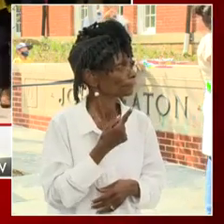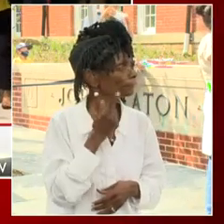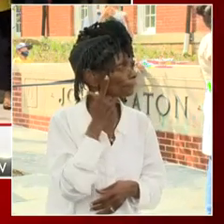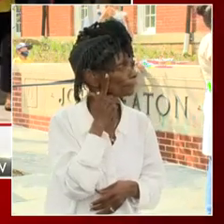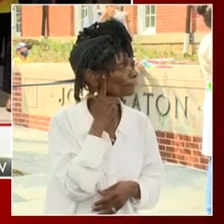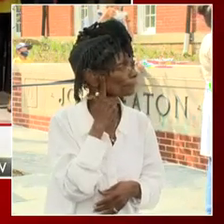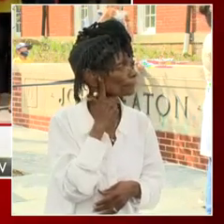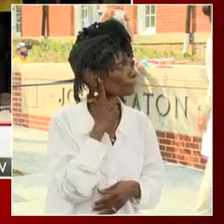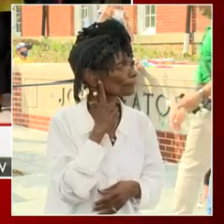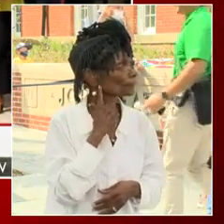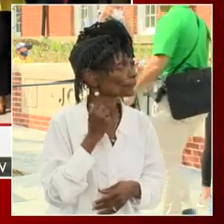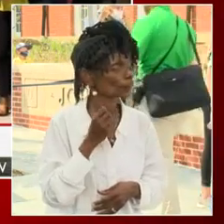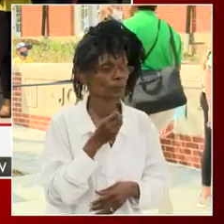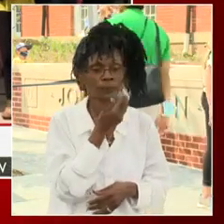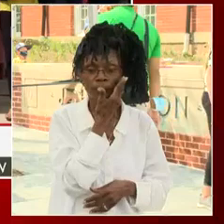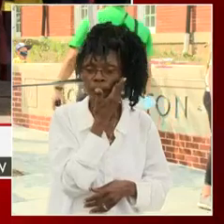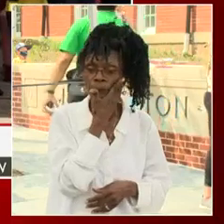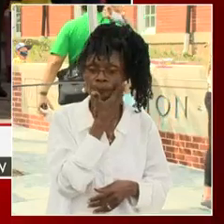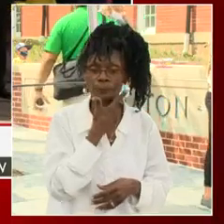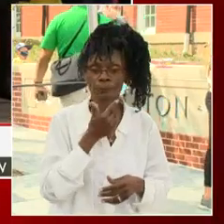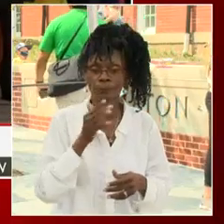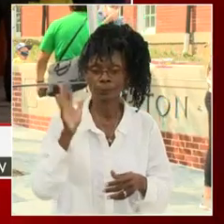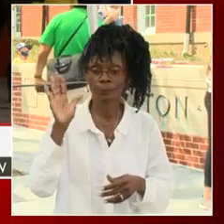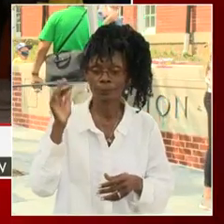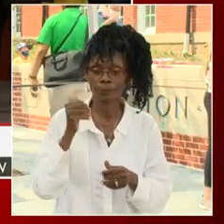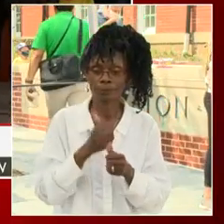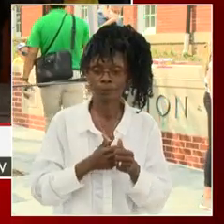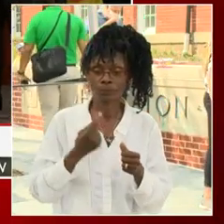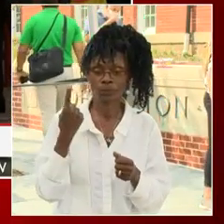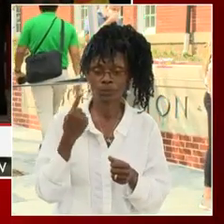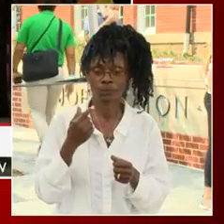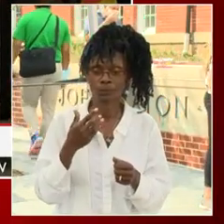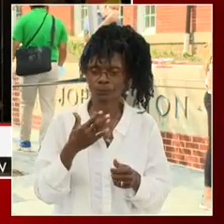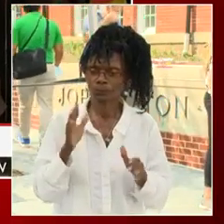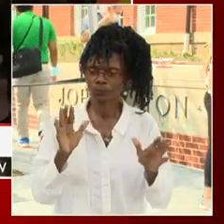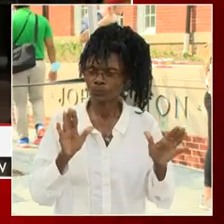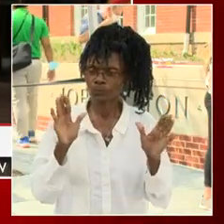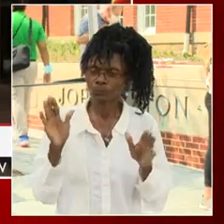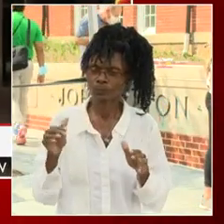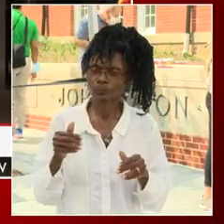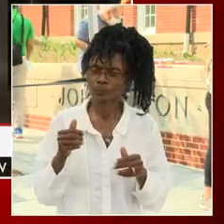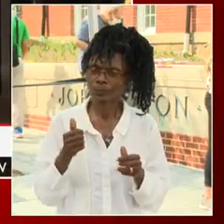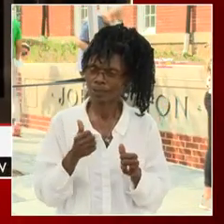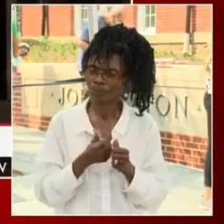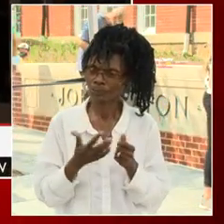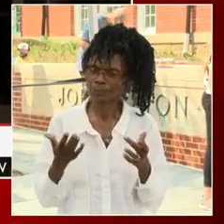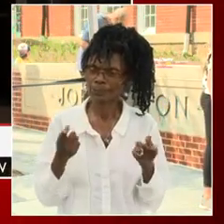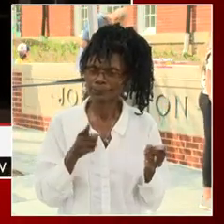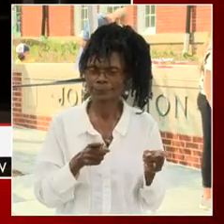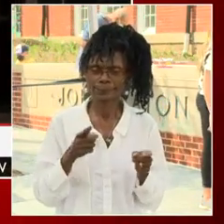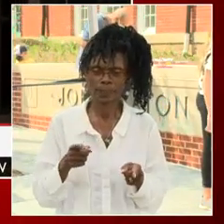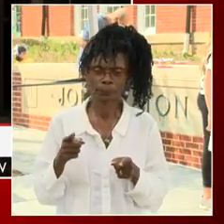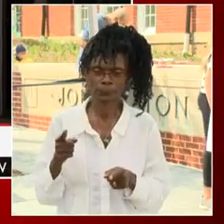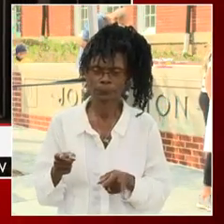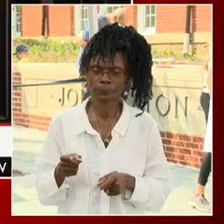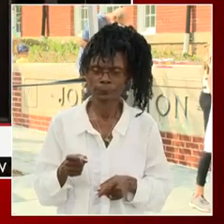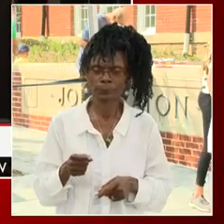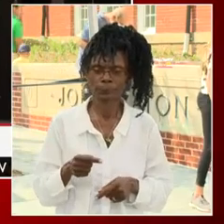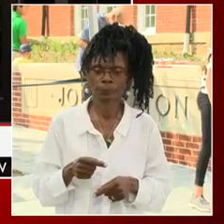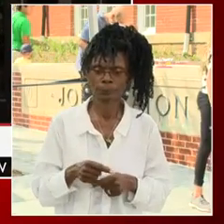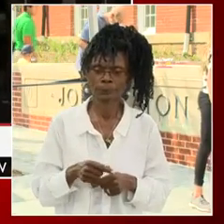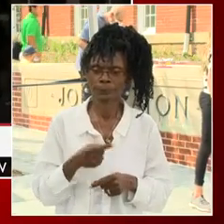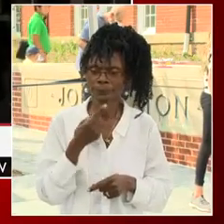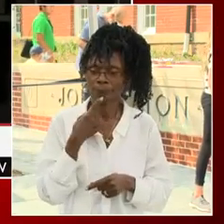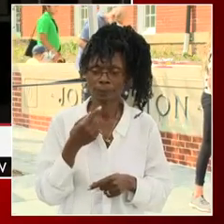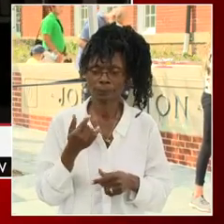Good afternoon, everybody. This is really a happy occasion. As the mayor said, from the beginning I had committed to